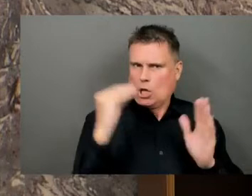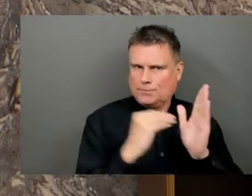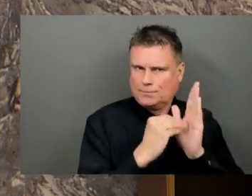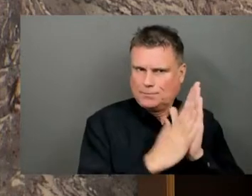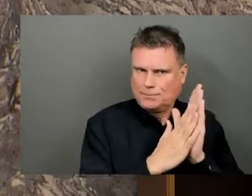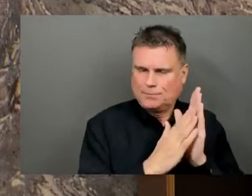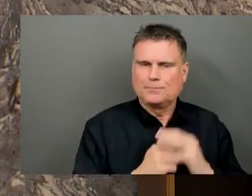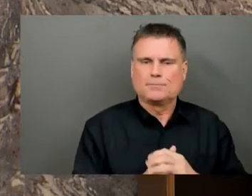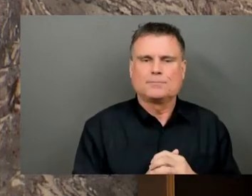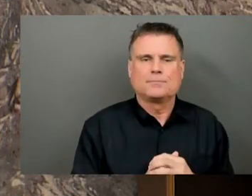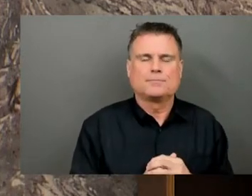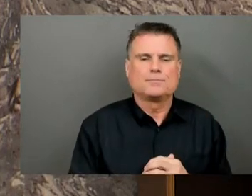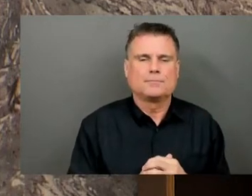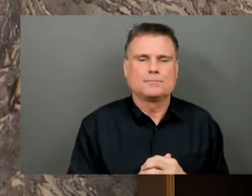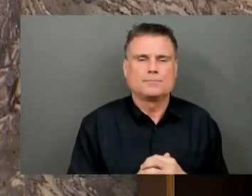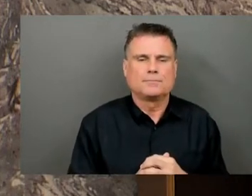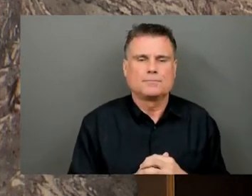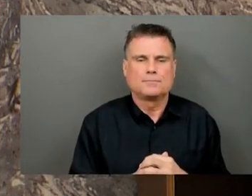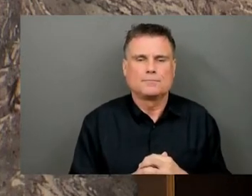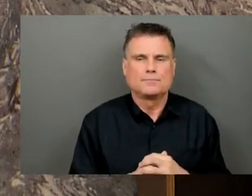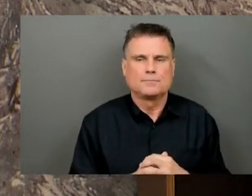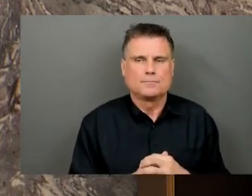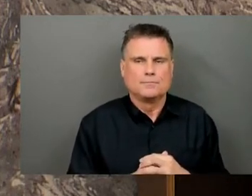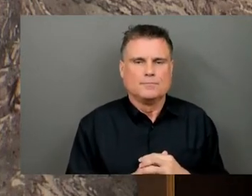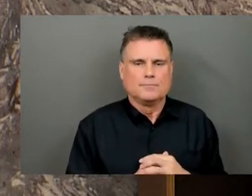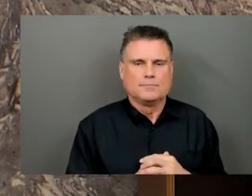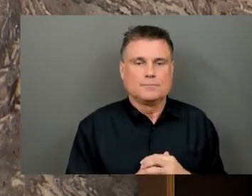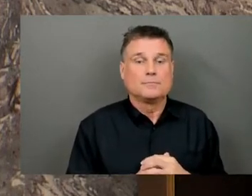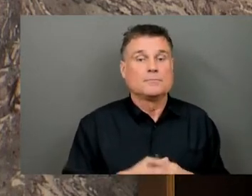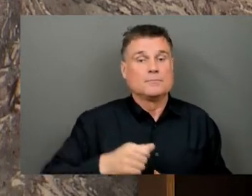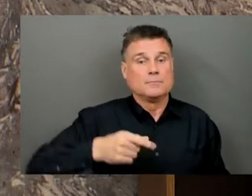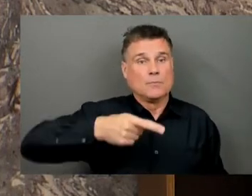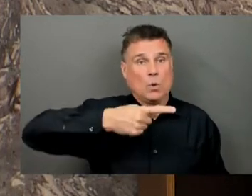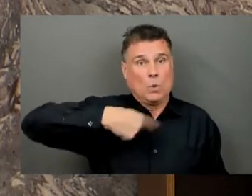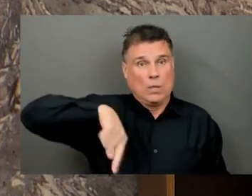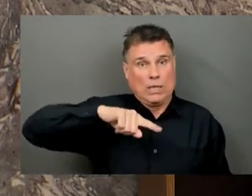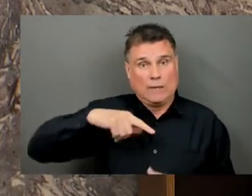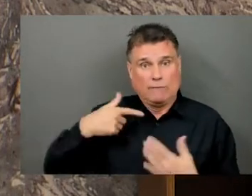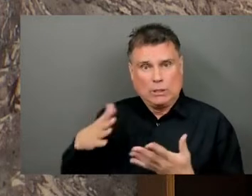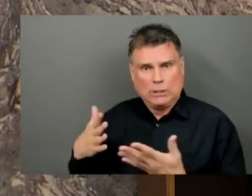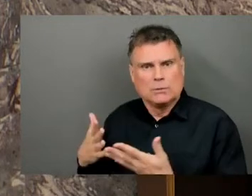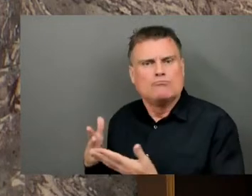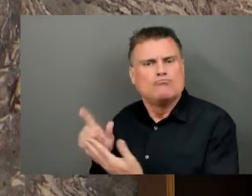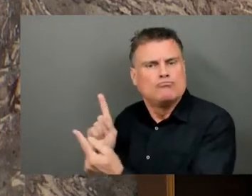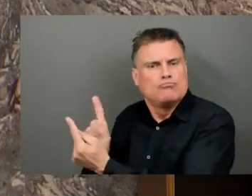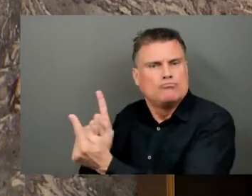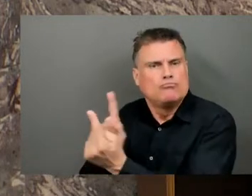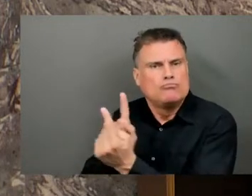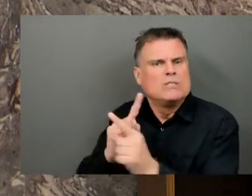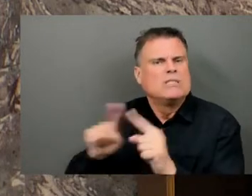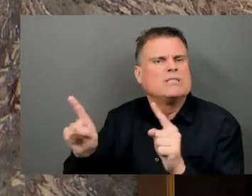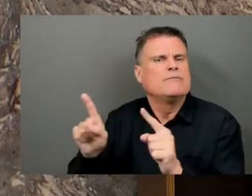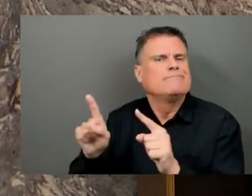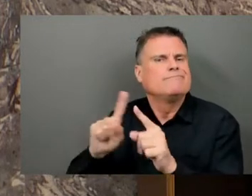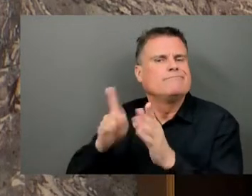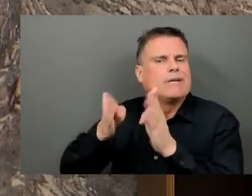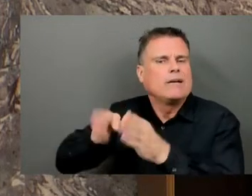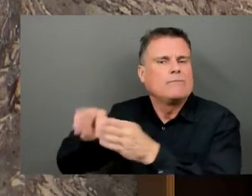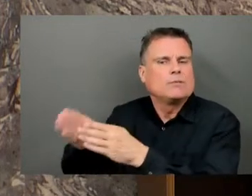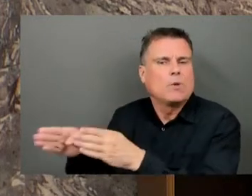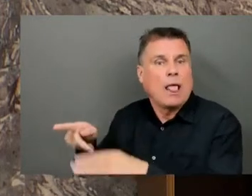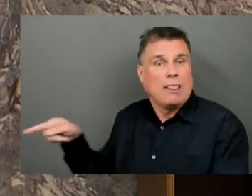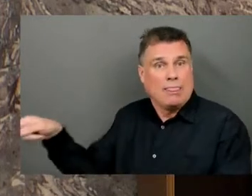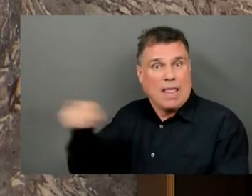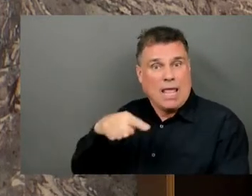Individuals that we have met with who have expressed concerns, some of the individuals, actually met with